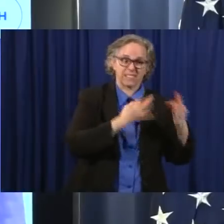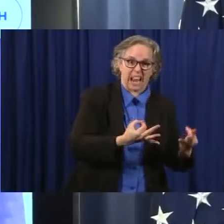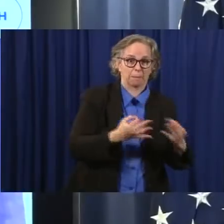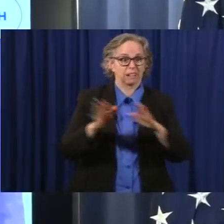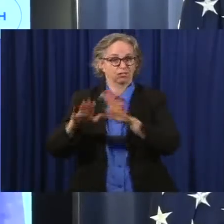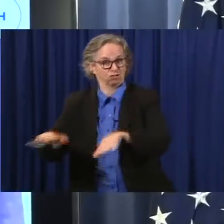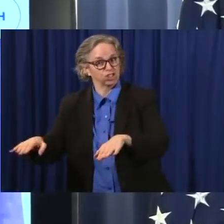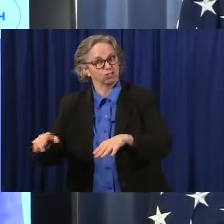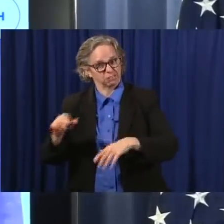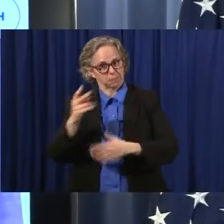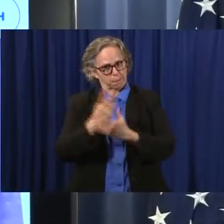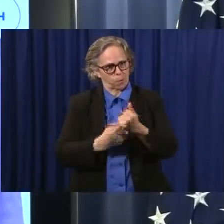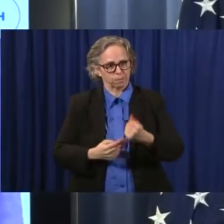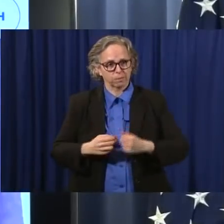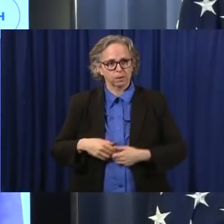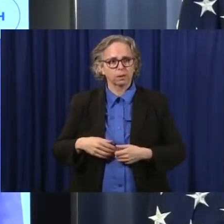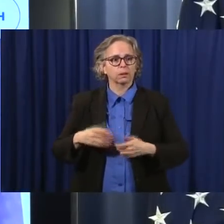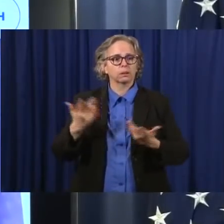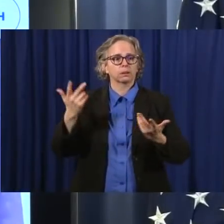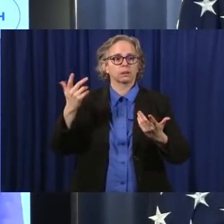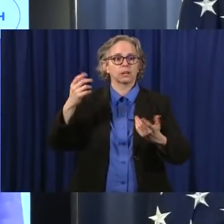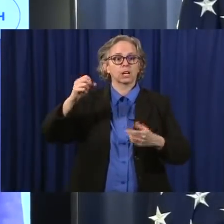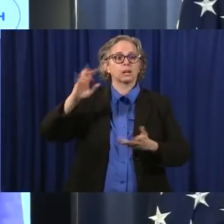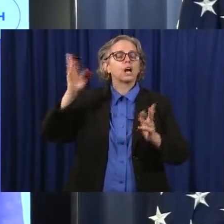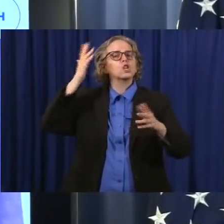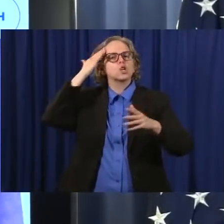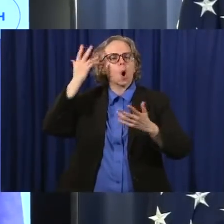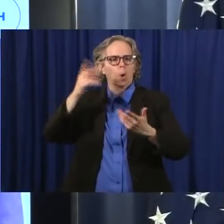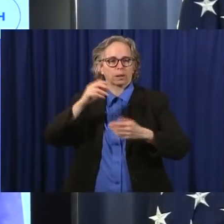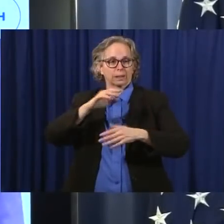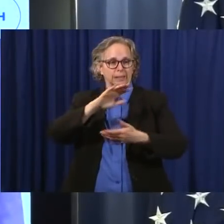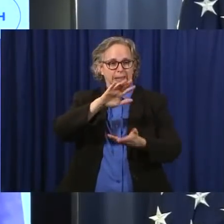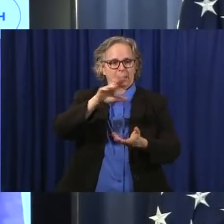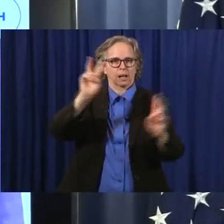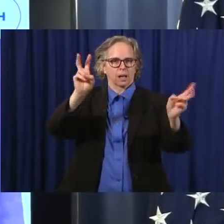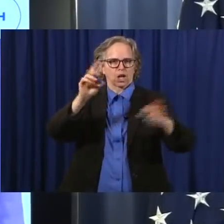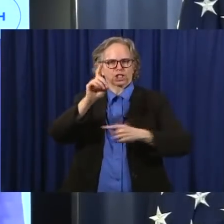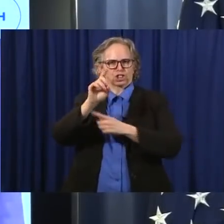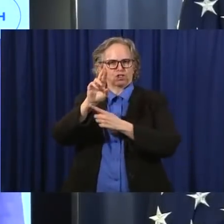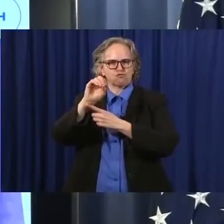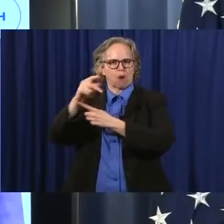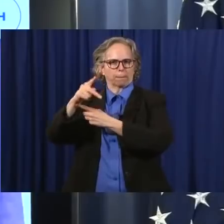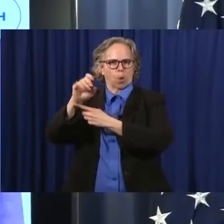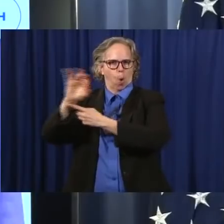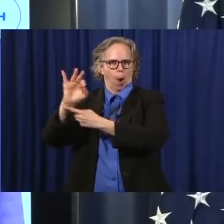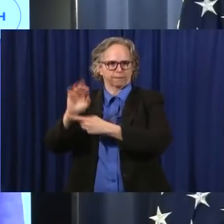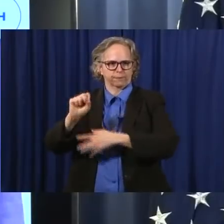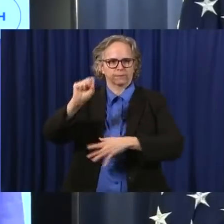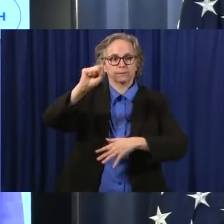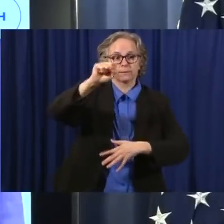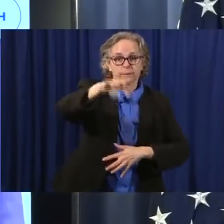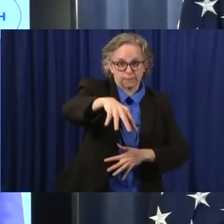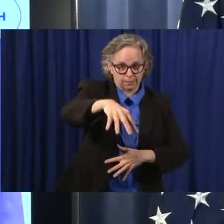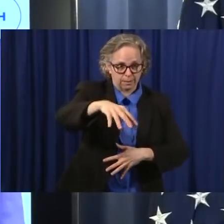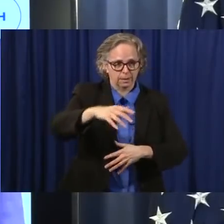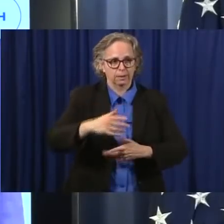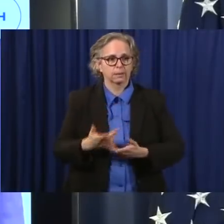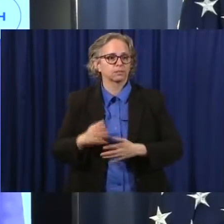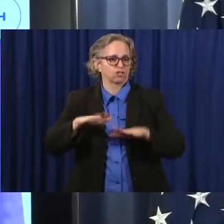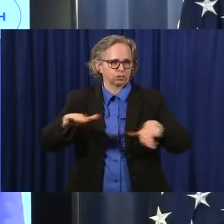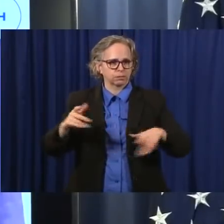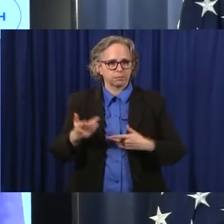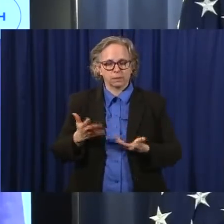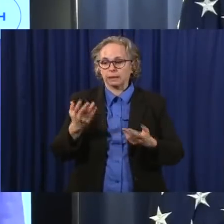when the children are dropped off, you'll likely see your child care provider with the mask on. The caretakers